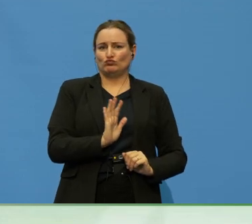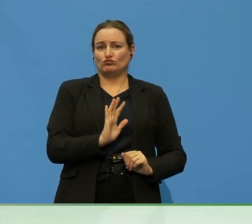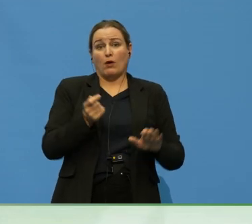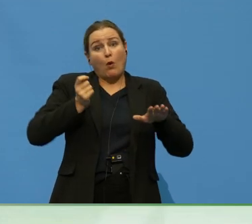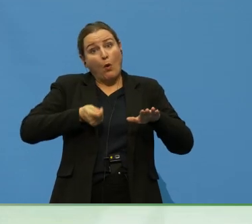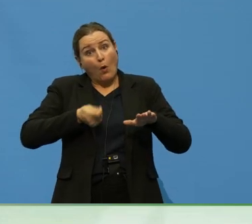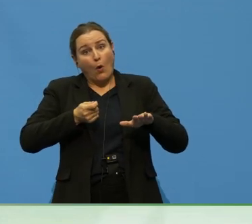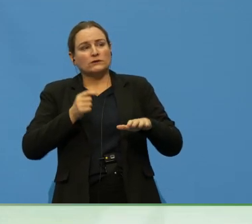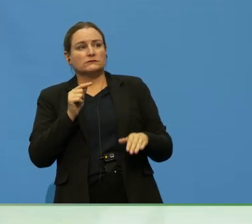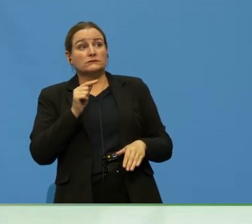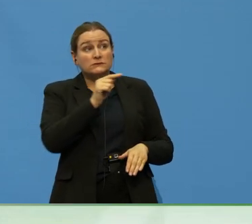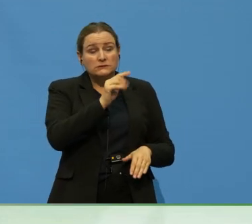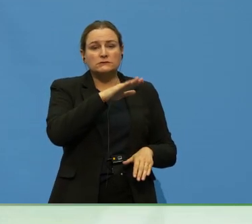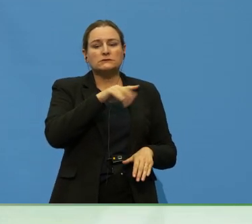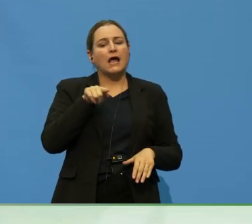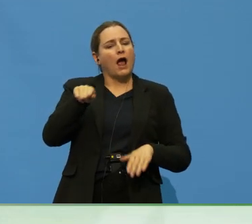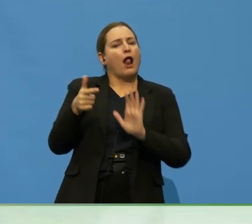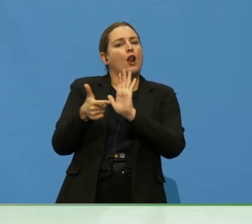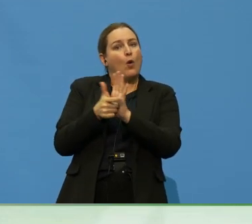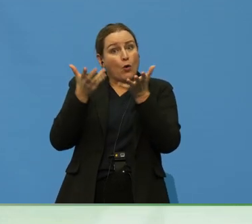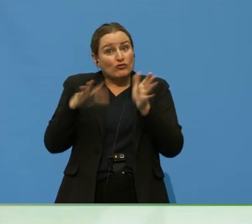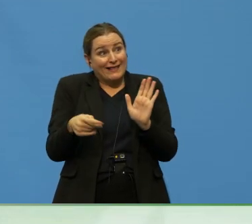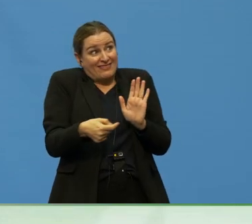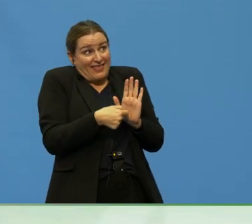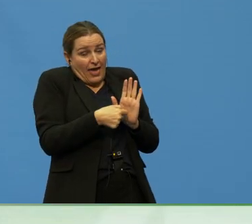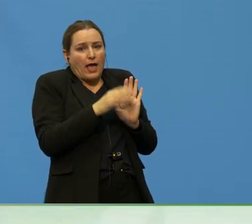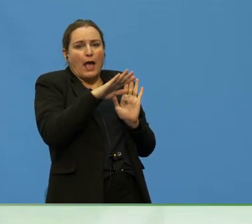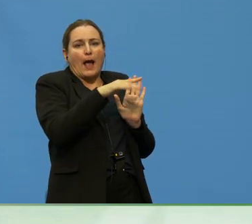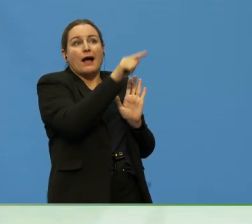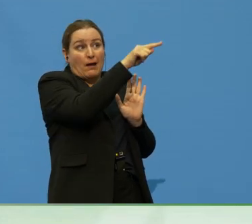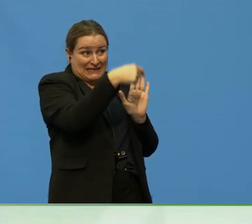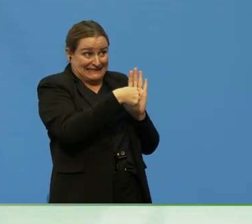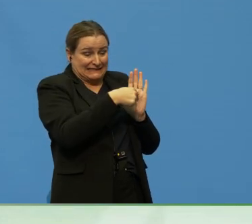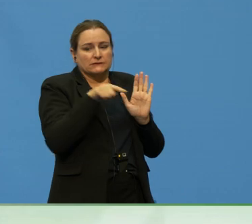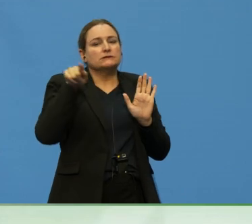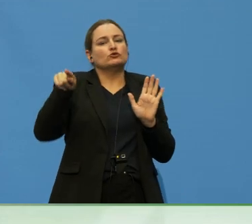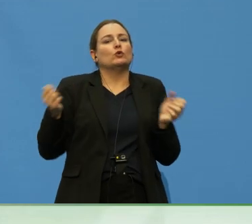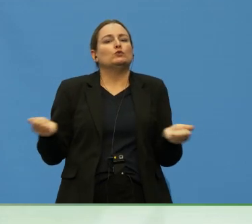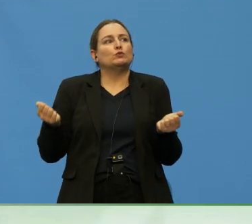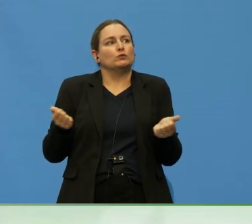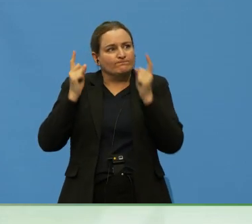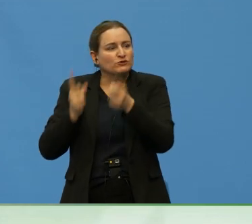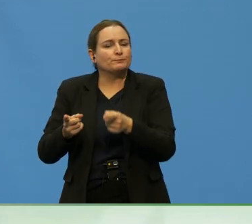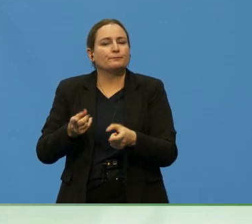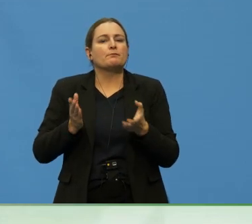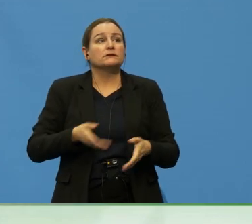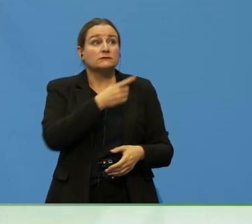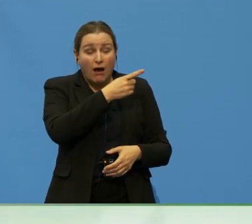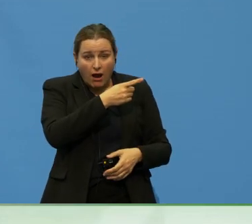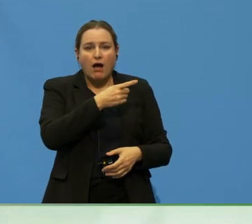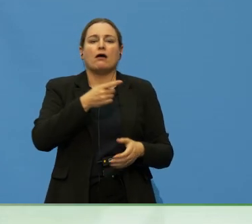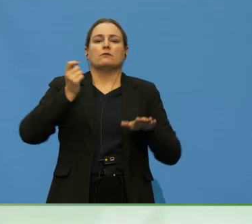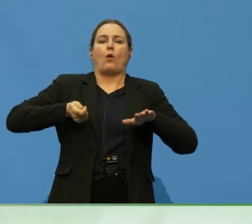you go to a court when there's an existing law or regulation that perhaps has not been enforced or implemented, and you,